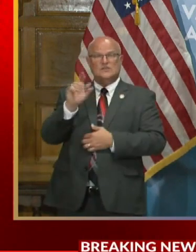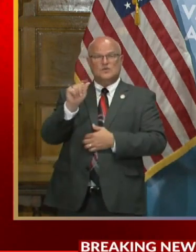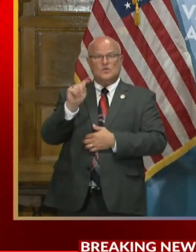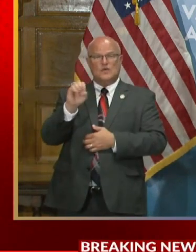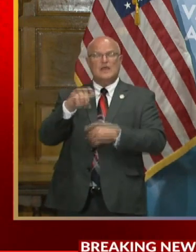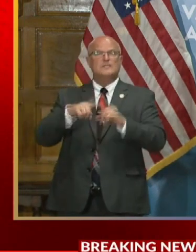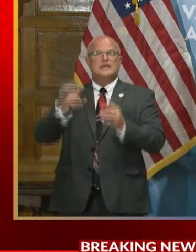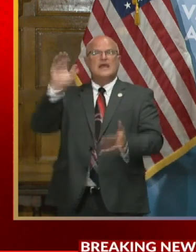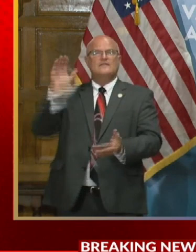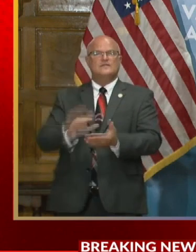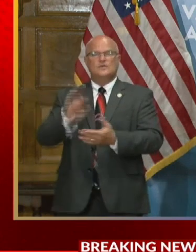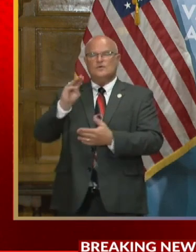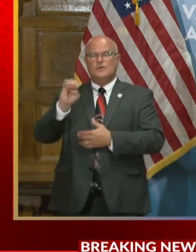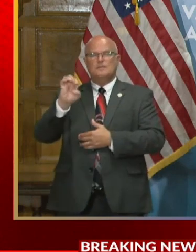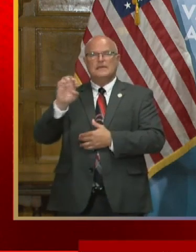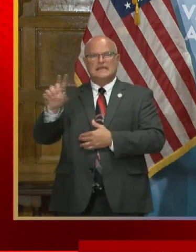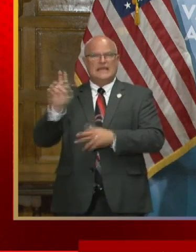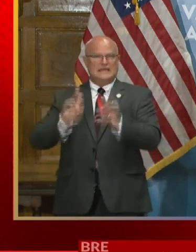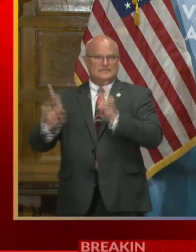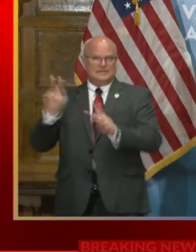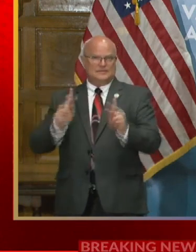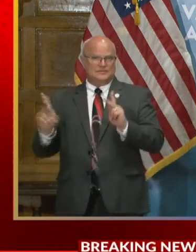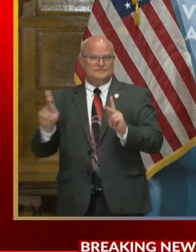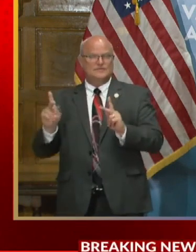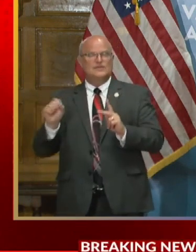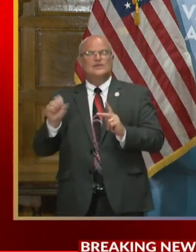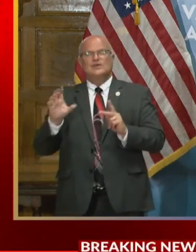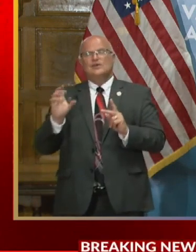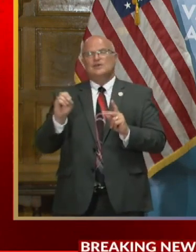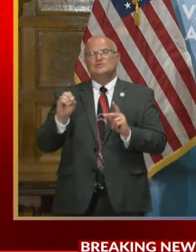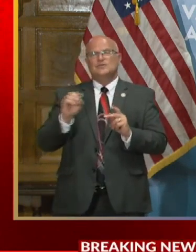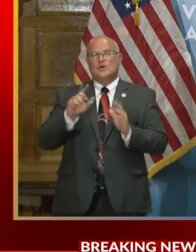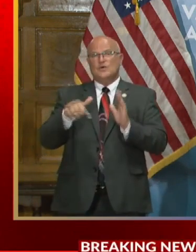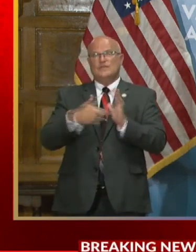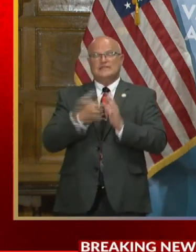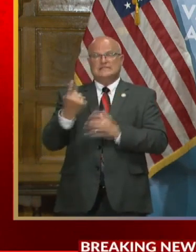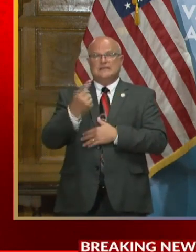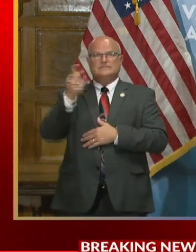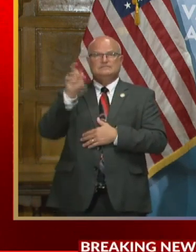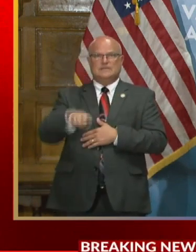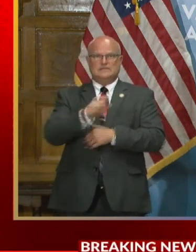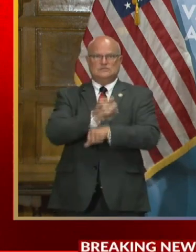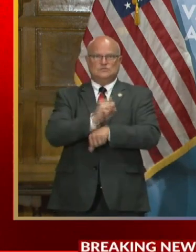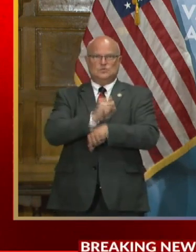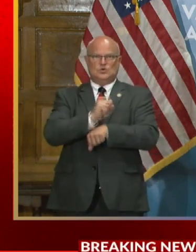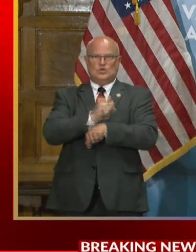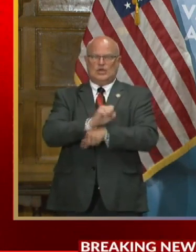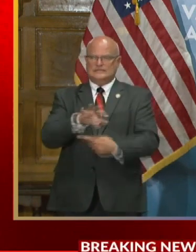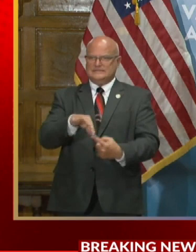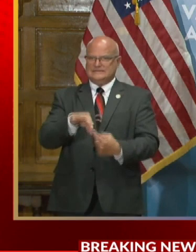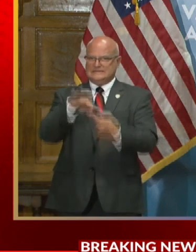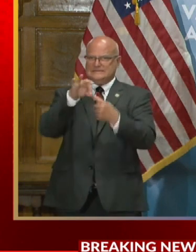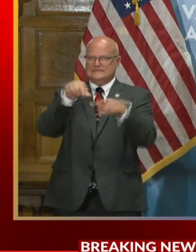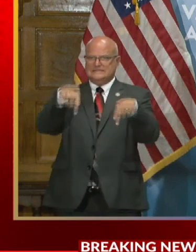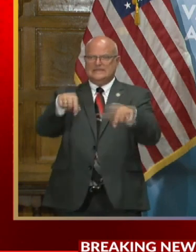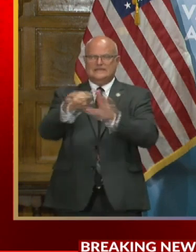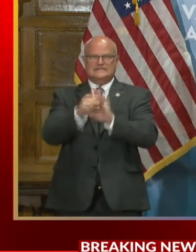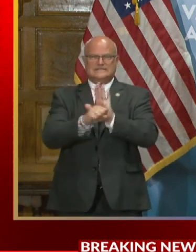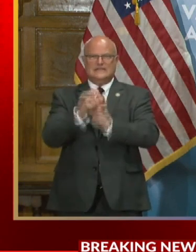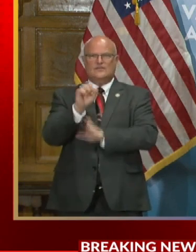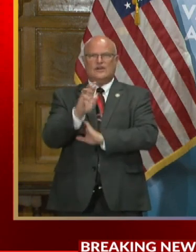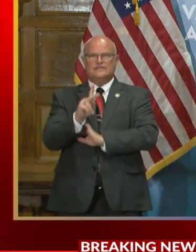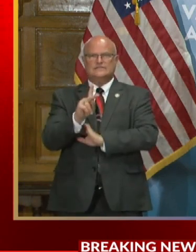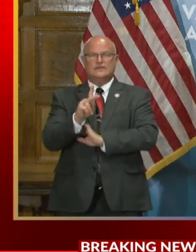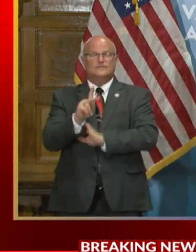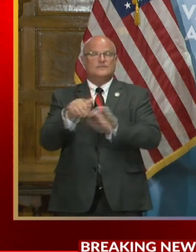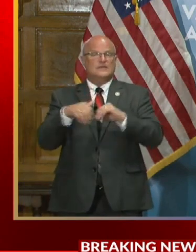they have lower Medicaid population rates. And so this is something we've got to work on uniquely in our state. And so